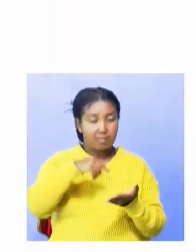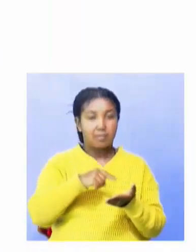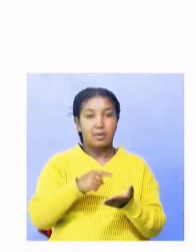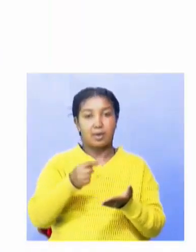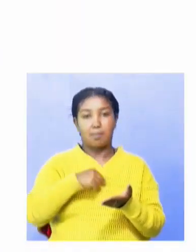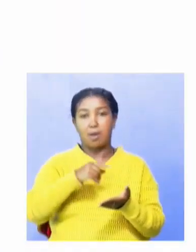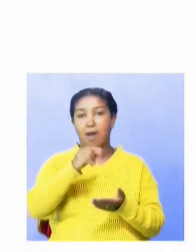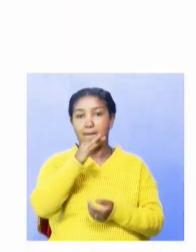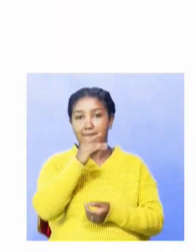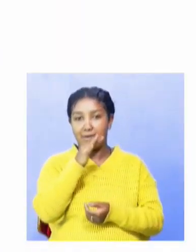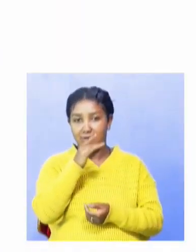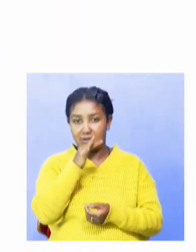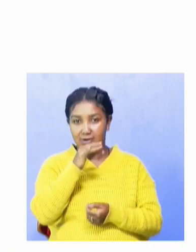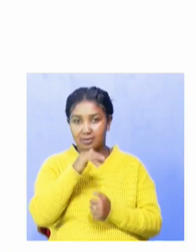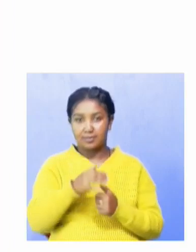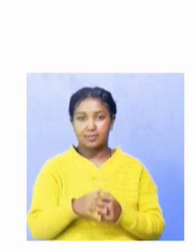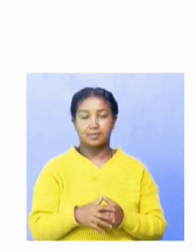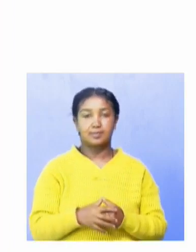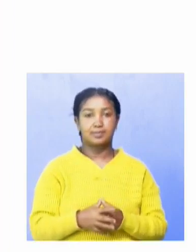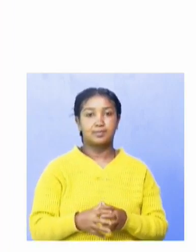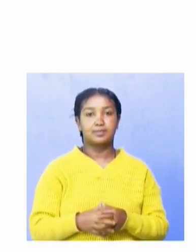my mother